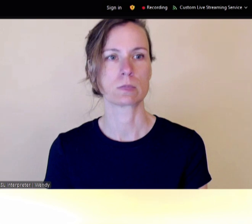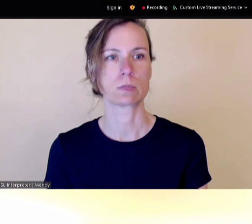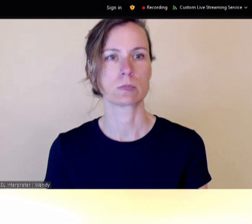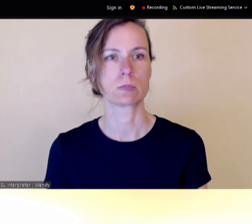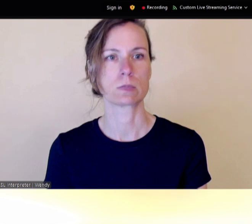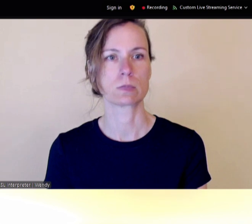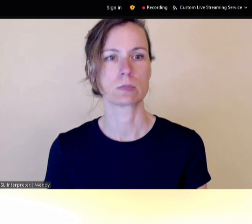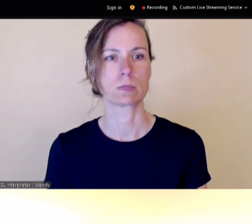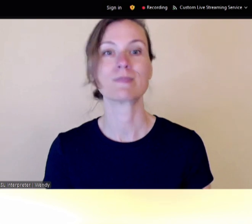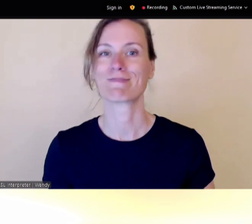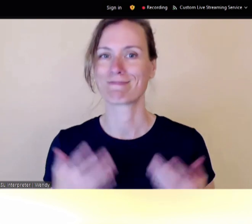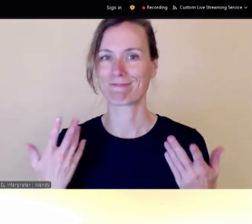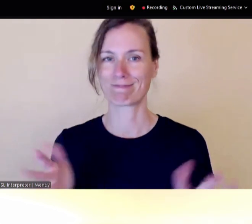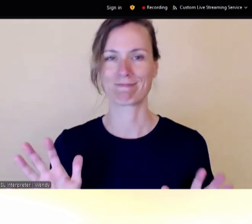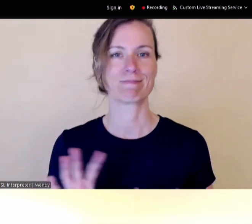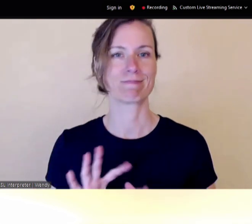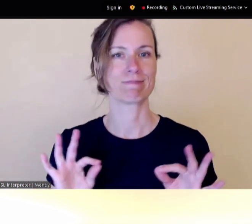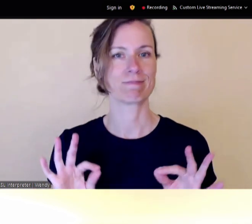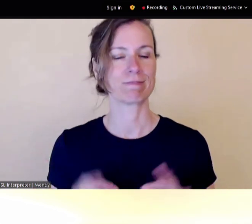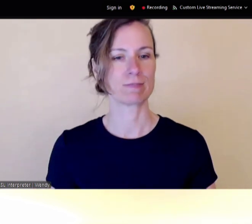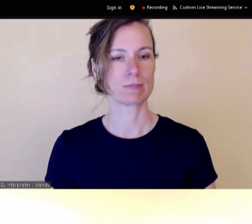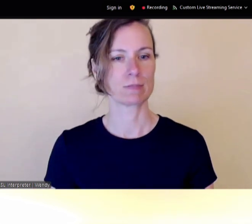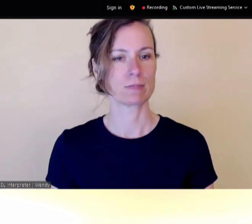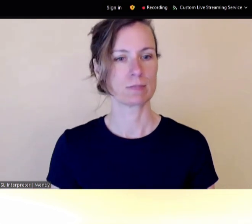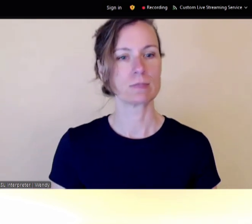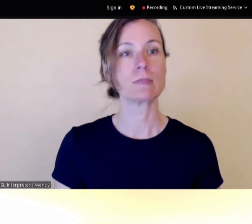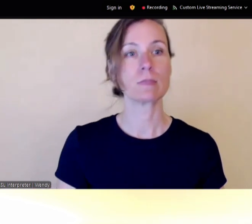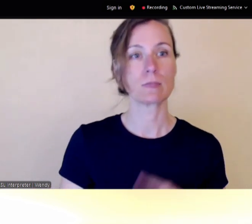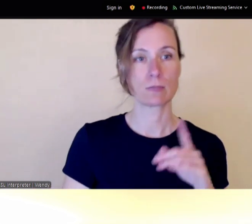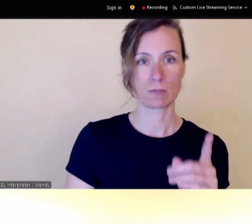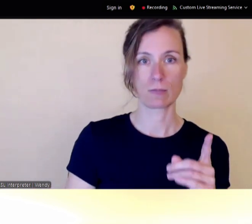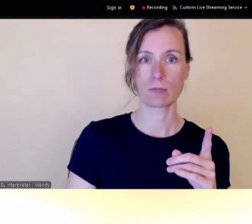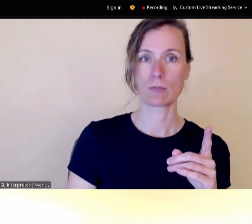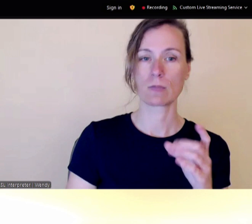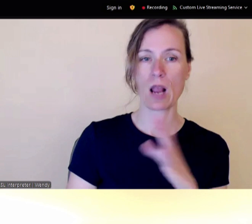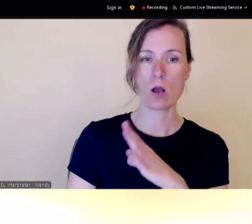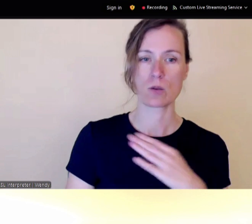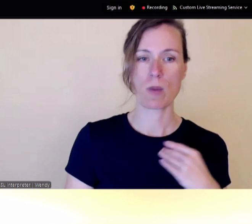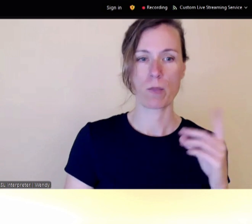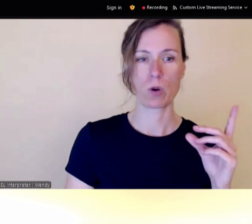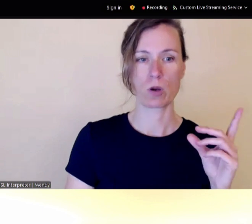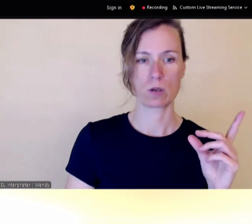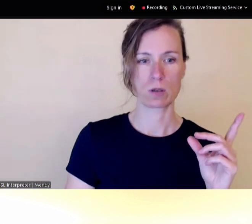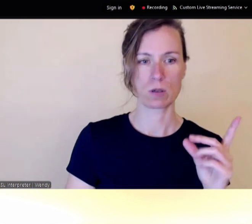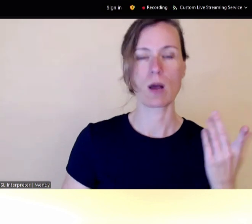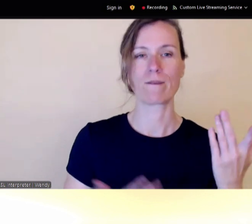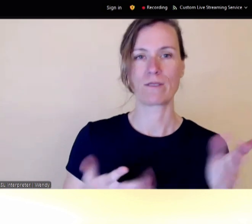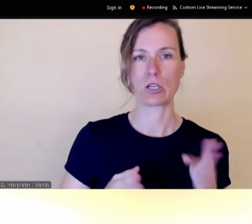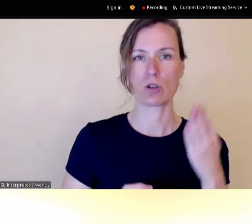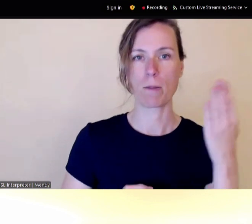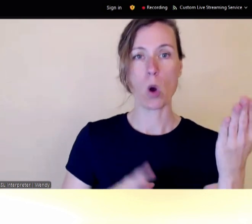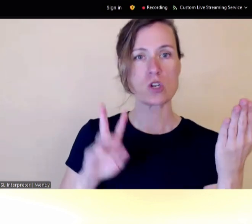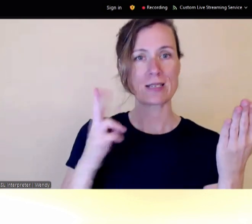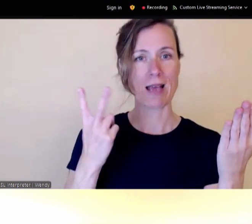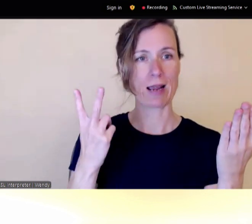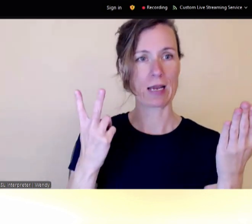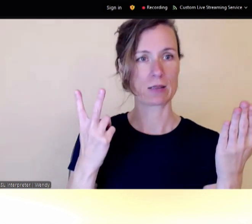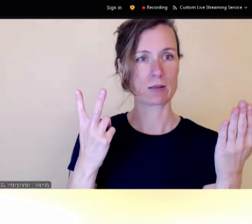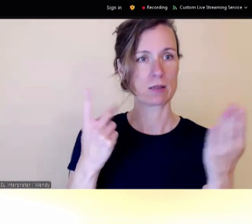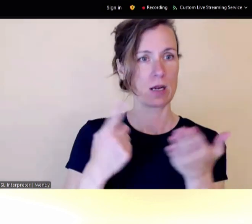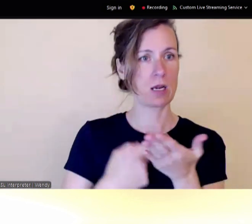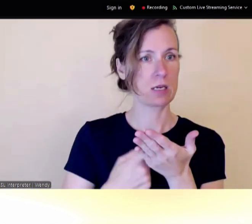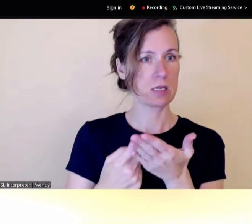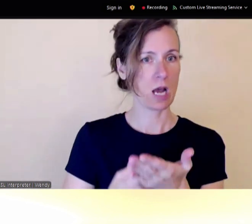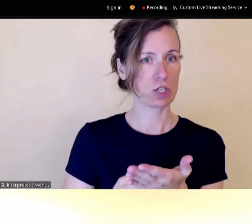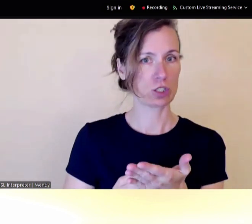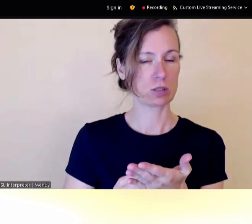End of statement. All right, thank you, Councilmember Dalica. It's been motioned. Second. And second, any discussion?